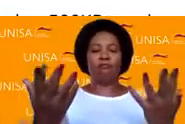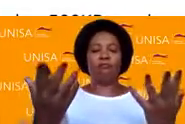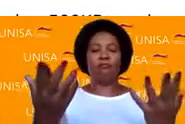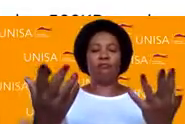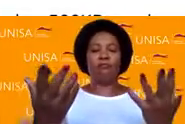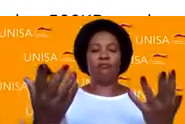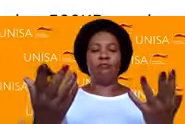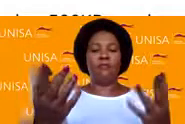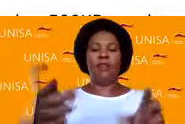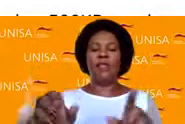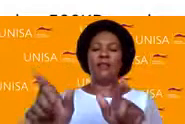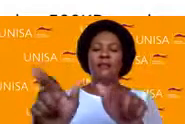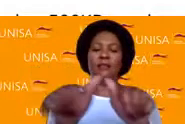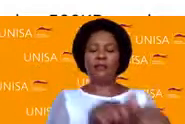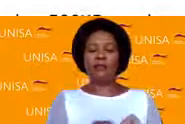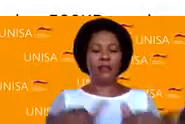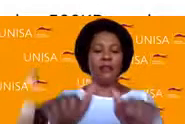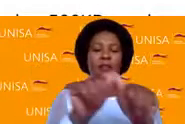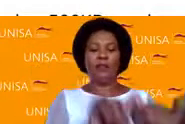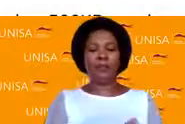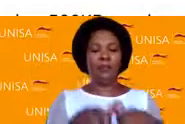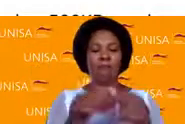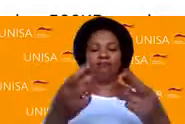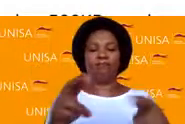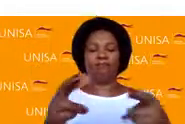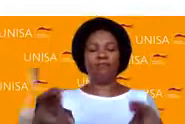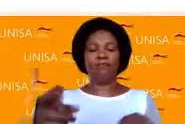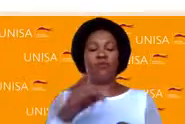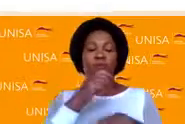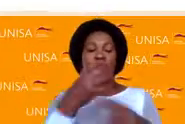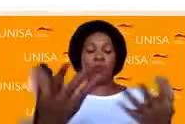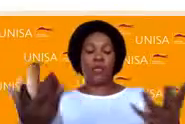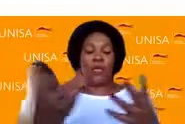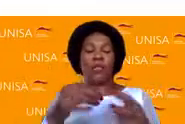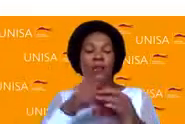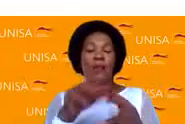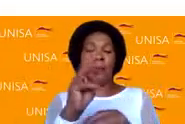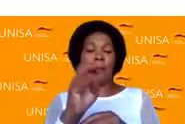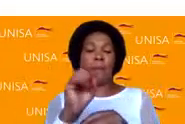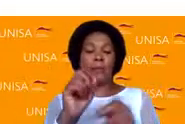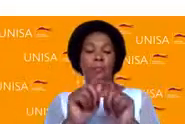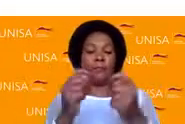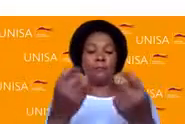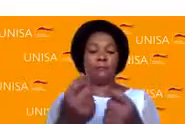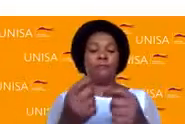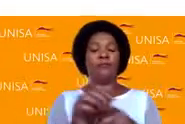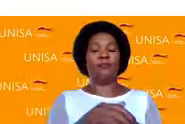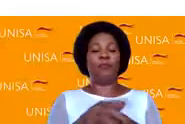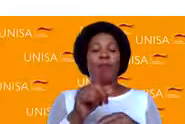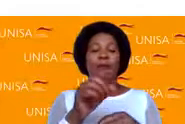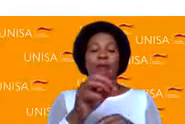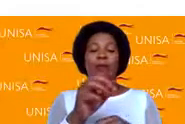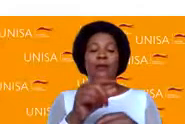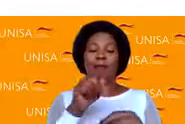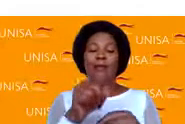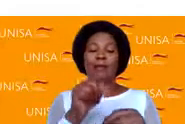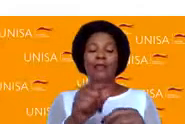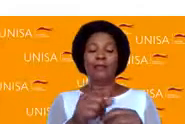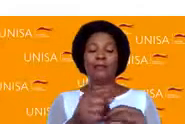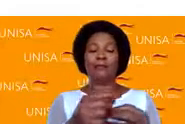The same tools that you will use in Microsoft Word. And really get familiar with this text